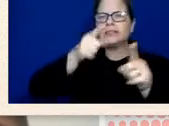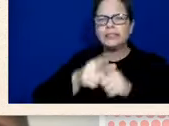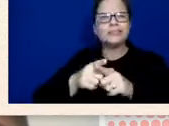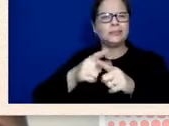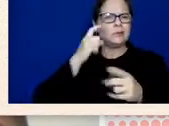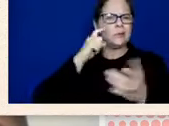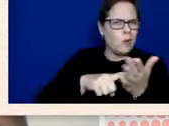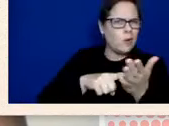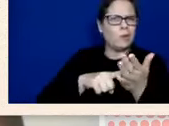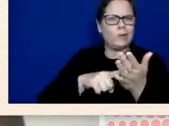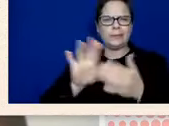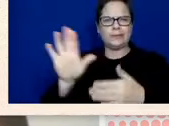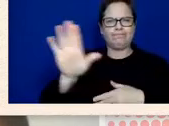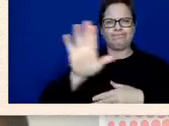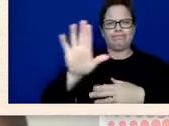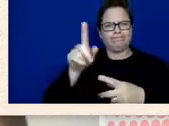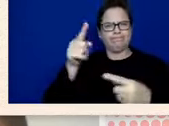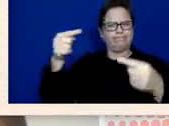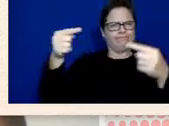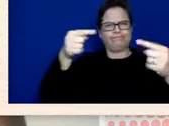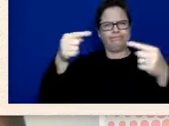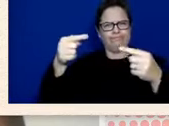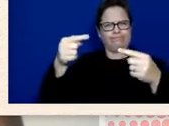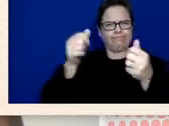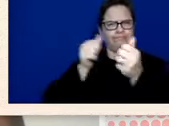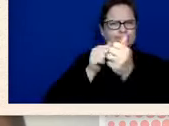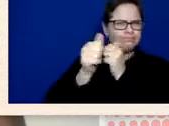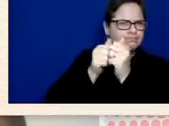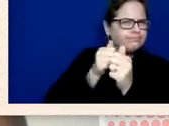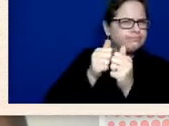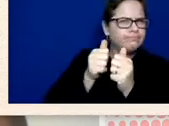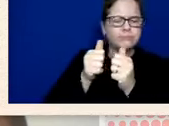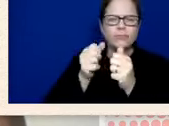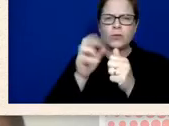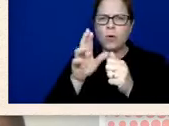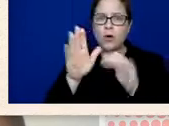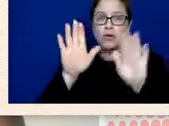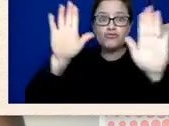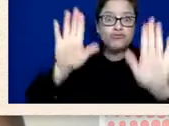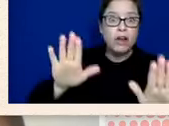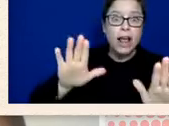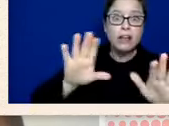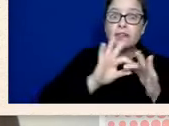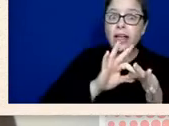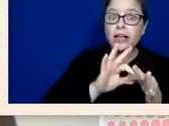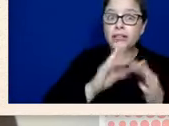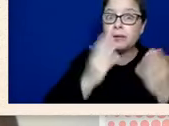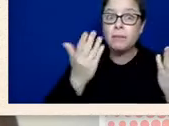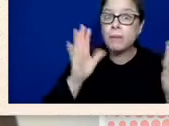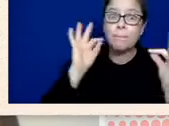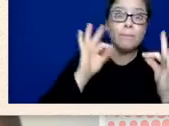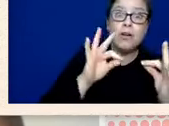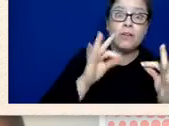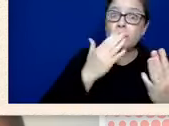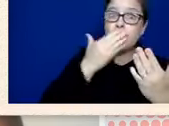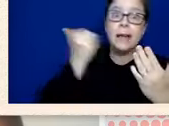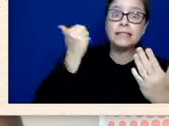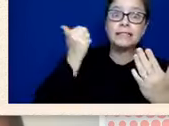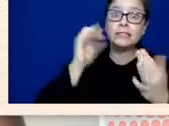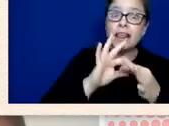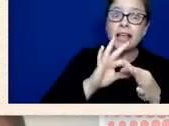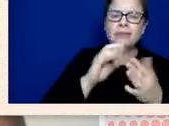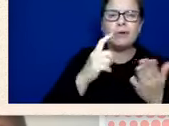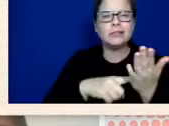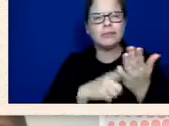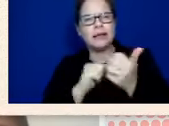there did you have a relationship with your siblings? Was it a great relationship? I want you, if you for the best of your abilities, if you want